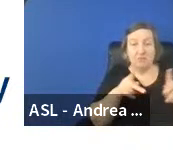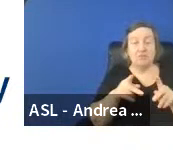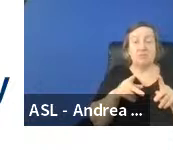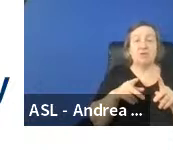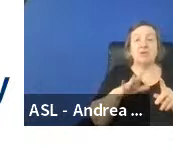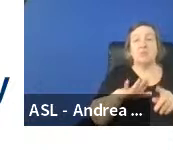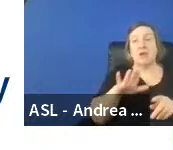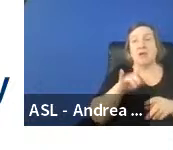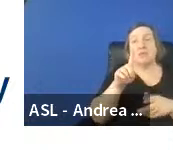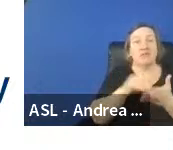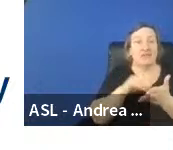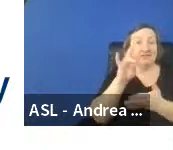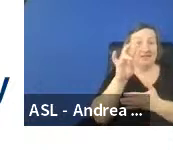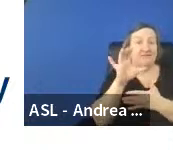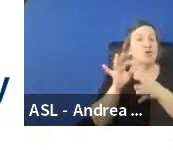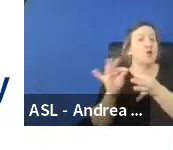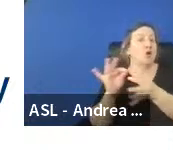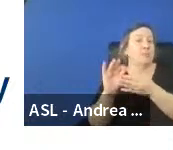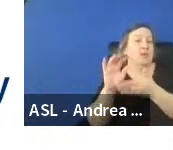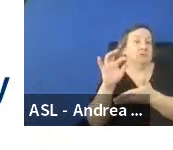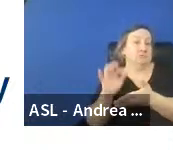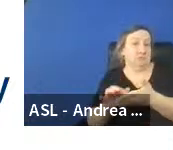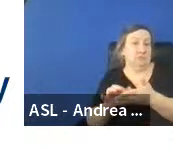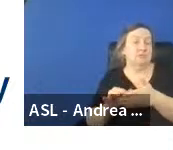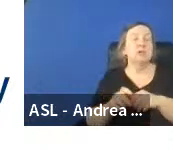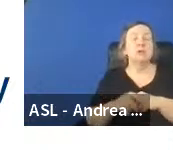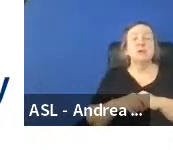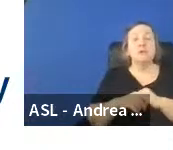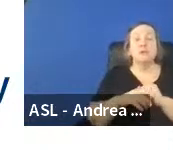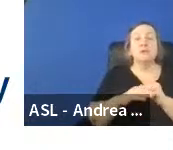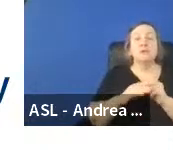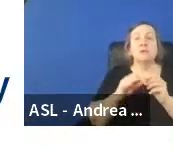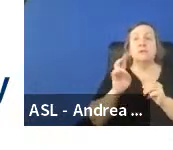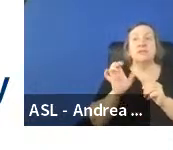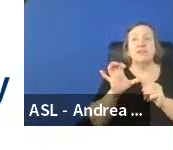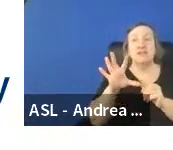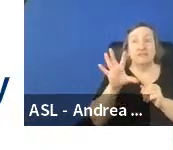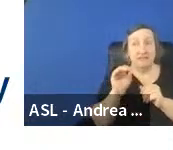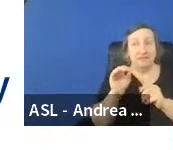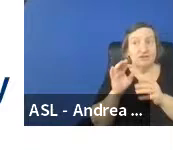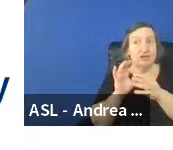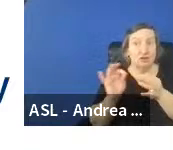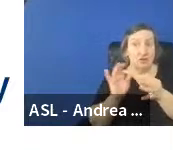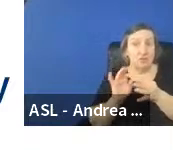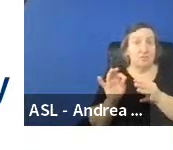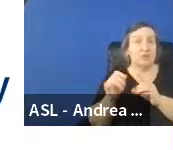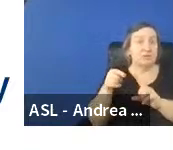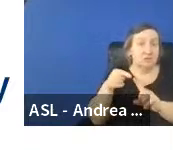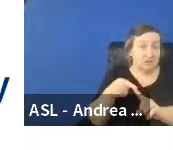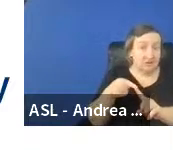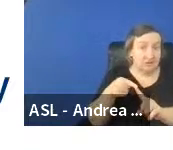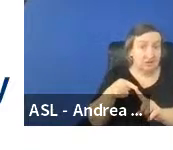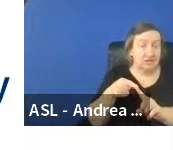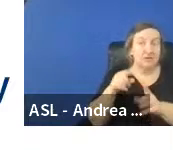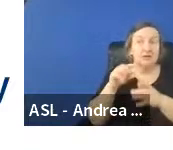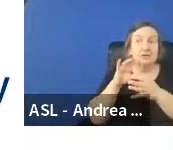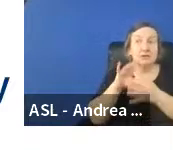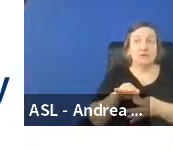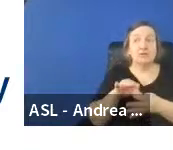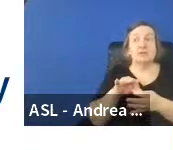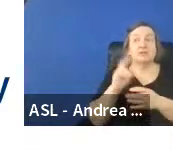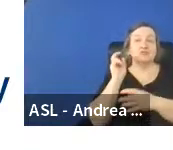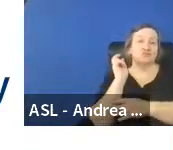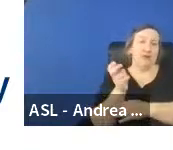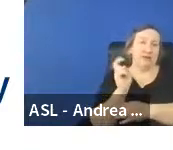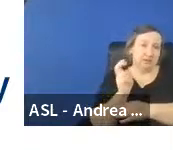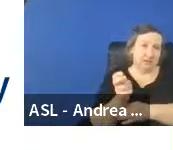1,700 comments in that section, and over 750 of the 1,700 mentioned transit.